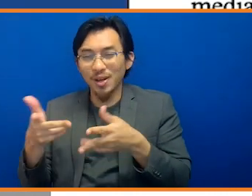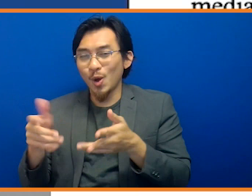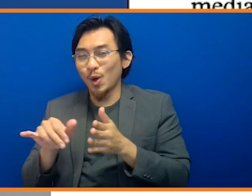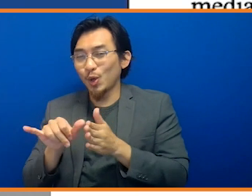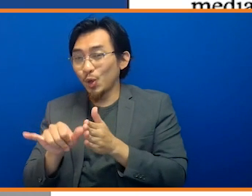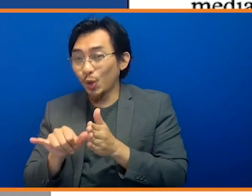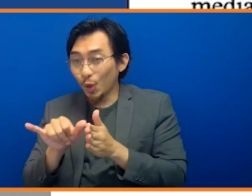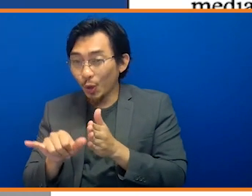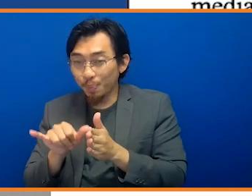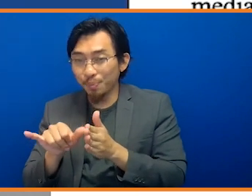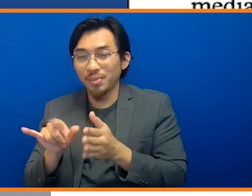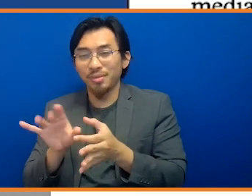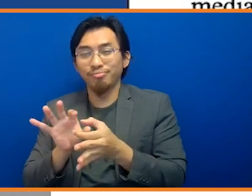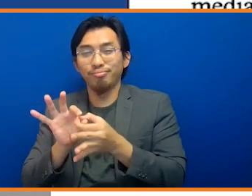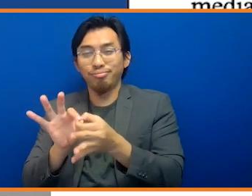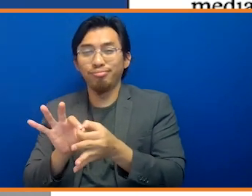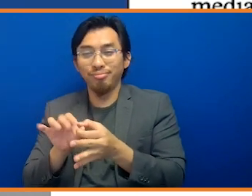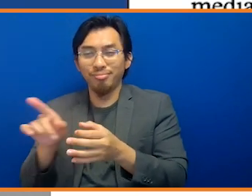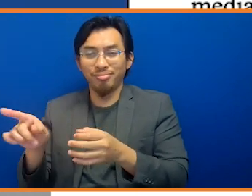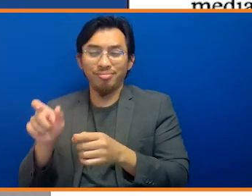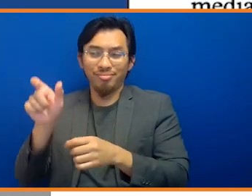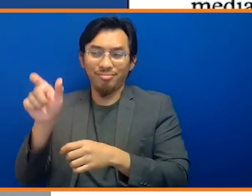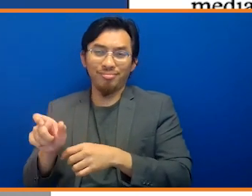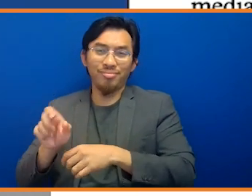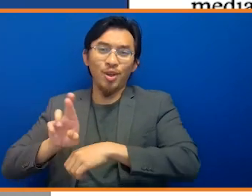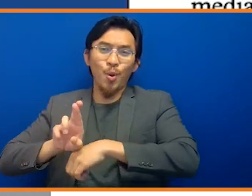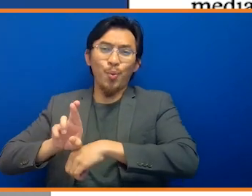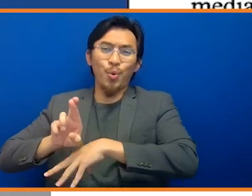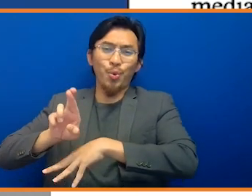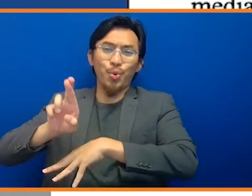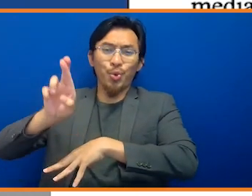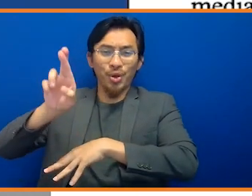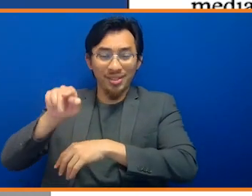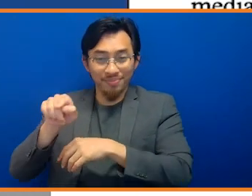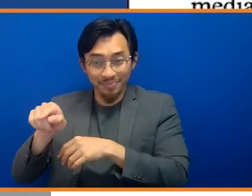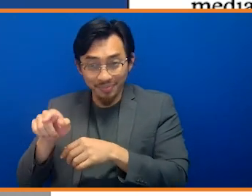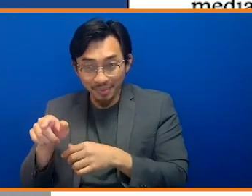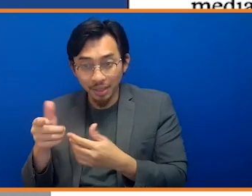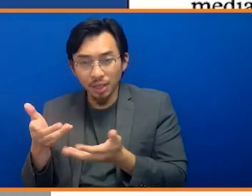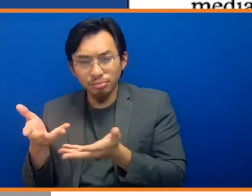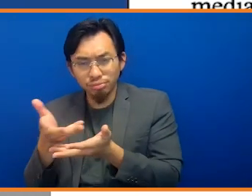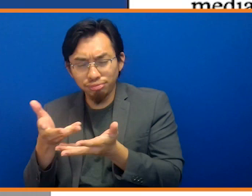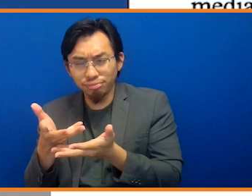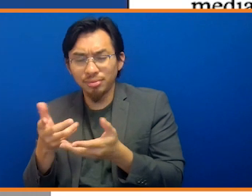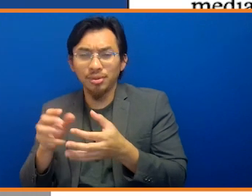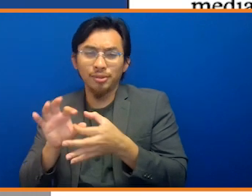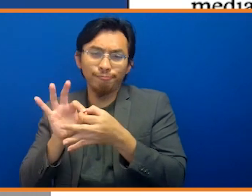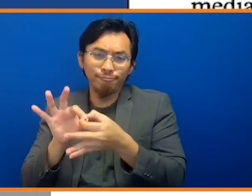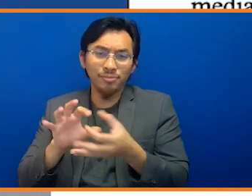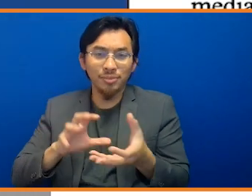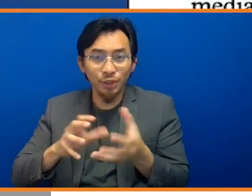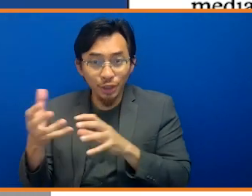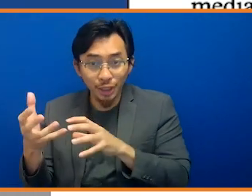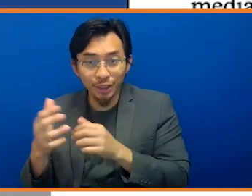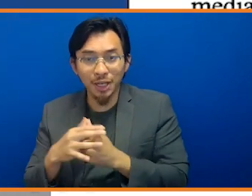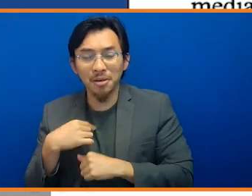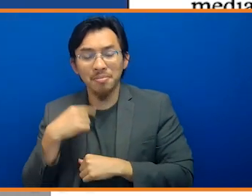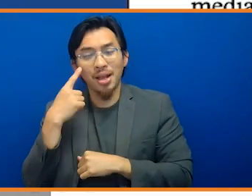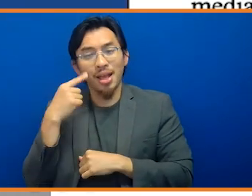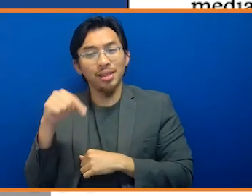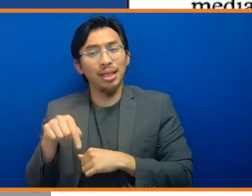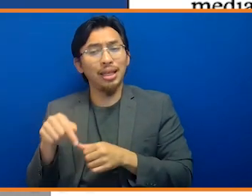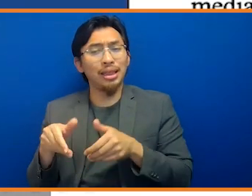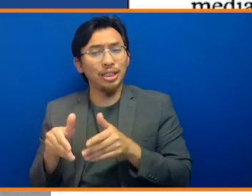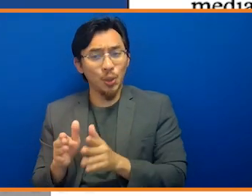as connecting with the astronauts to discuss about the disaster. I think in this